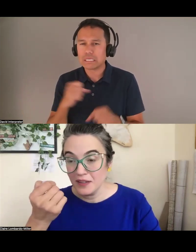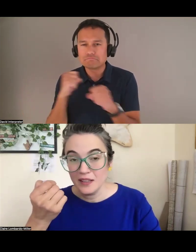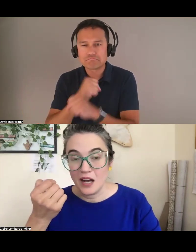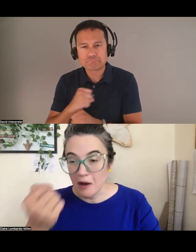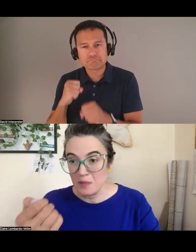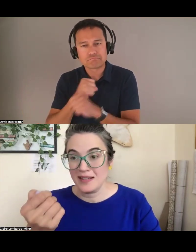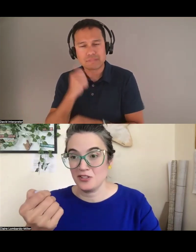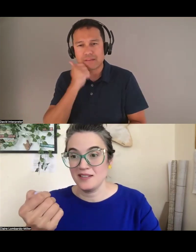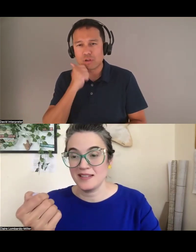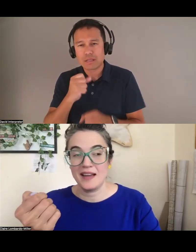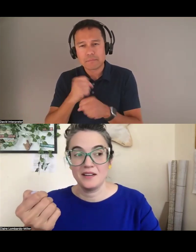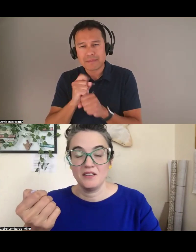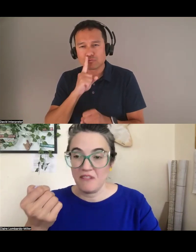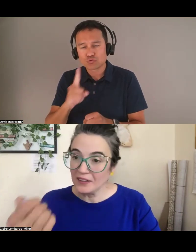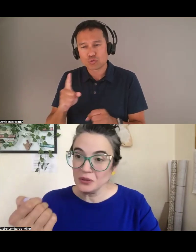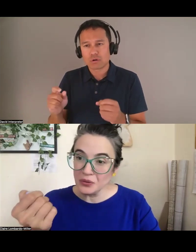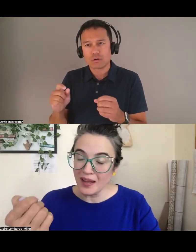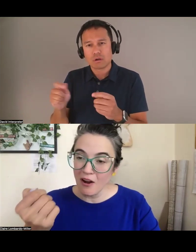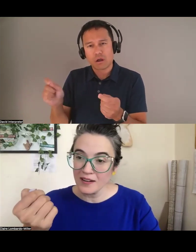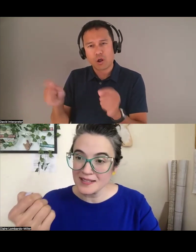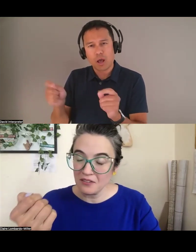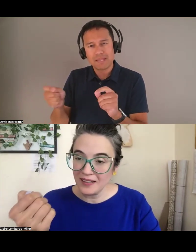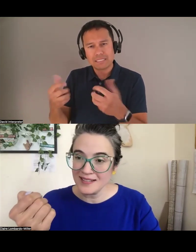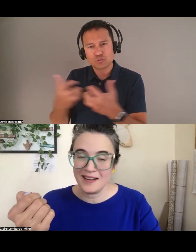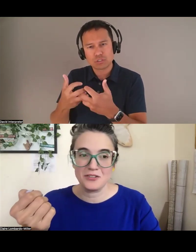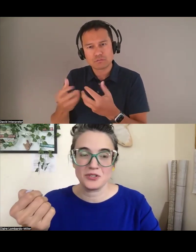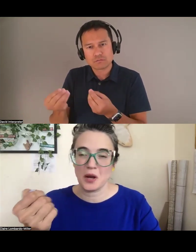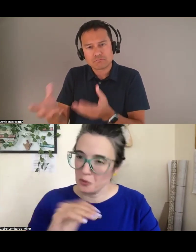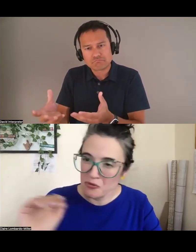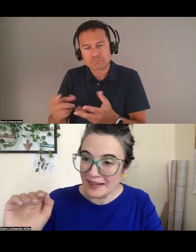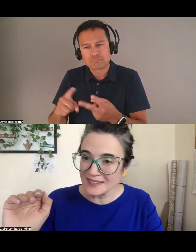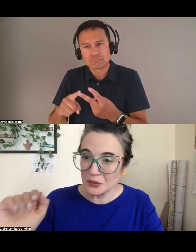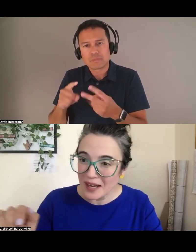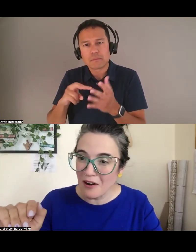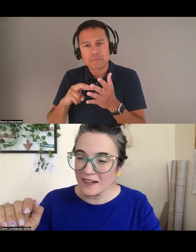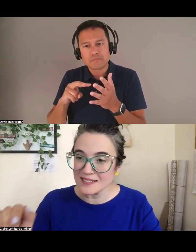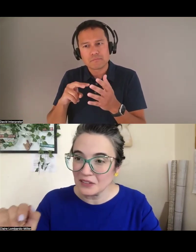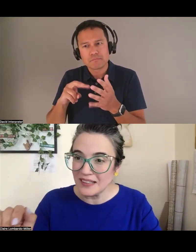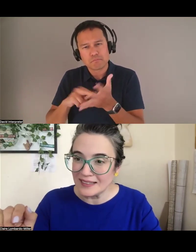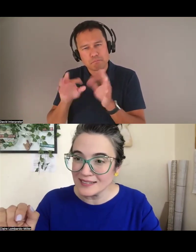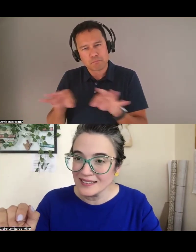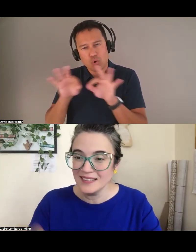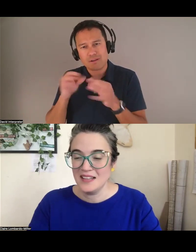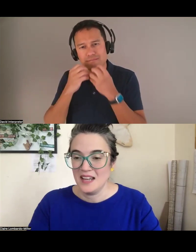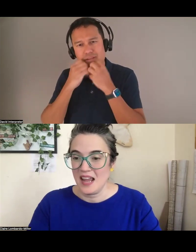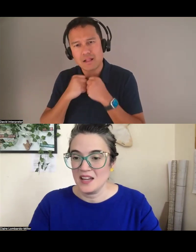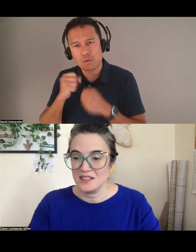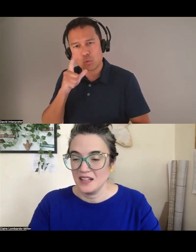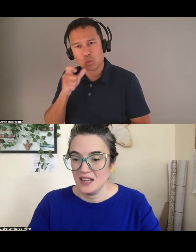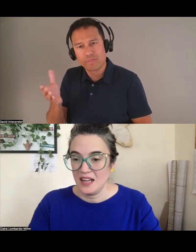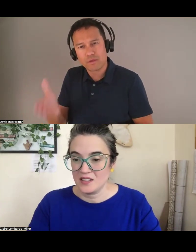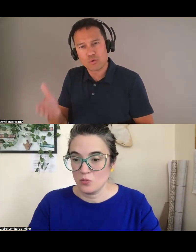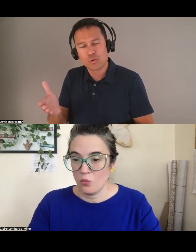have accommodations that value who they are as deaf kids and not just try to erase who they are as deaf kids.